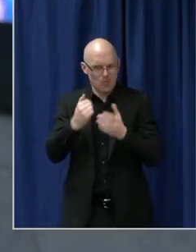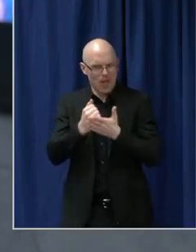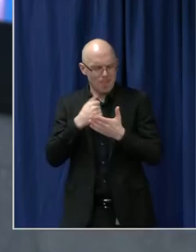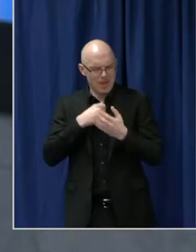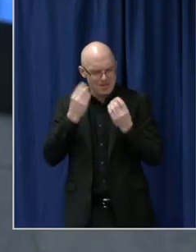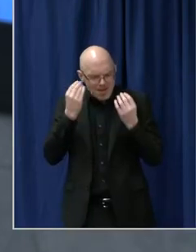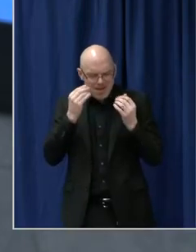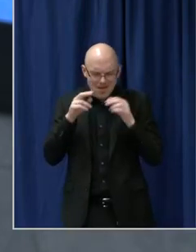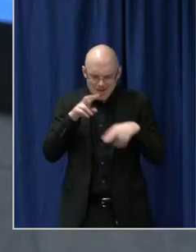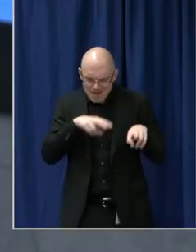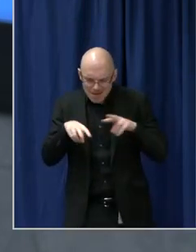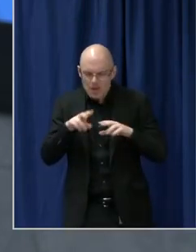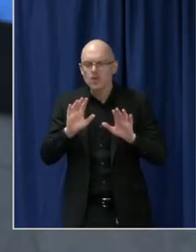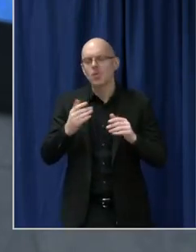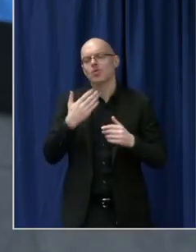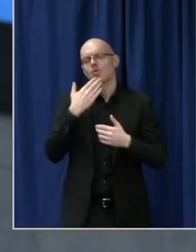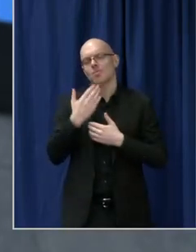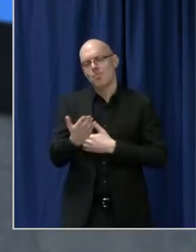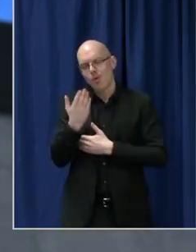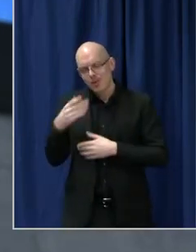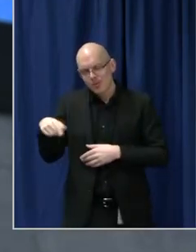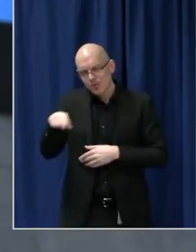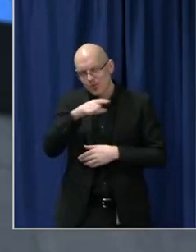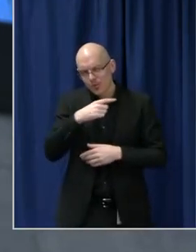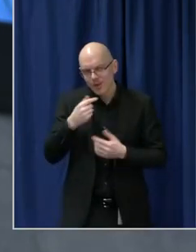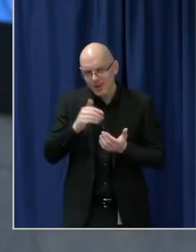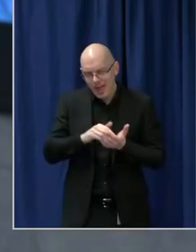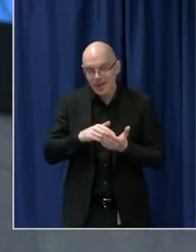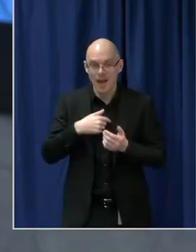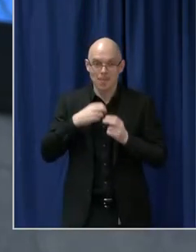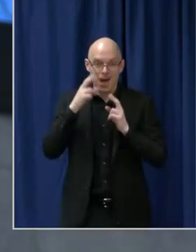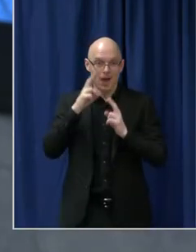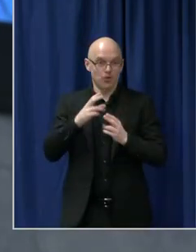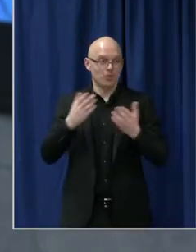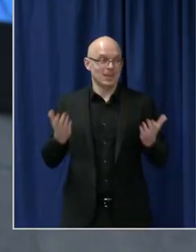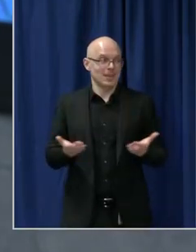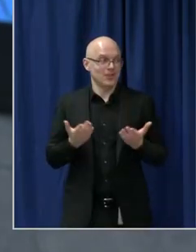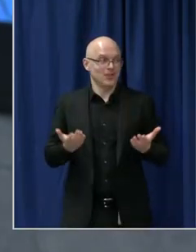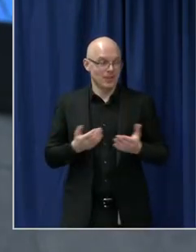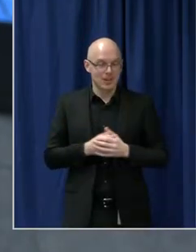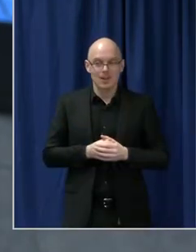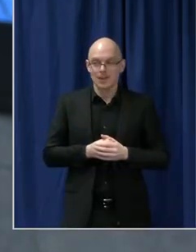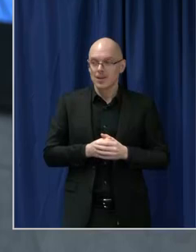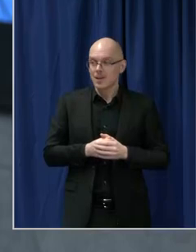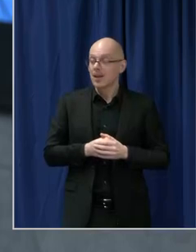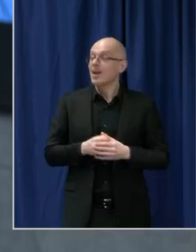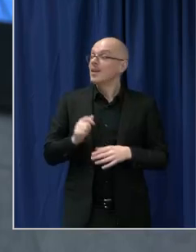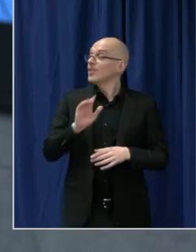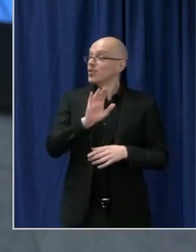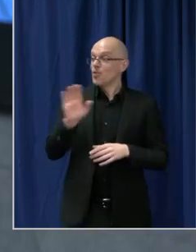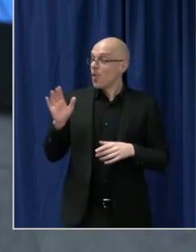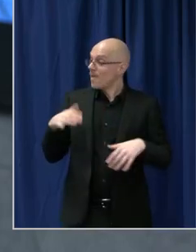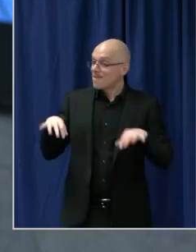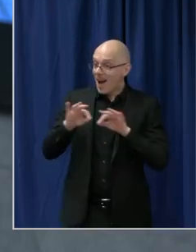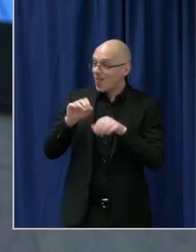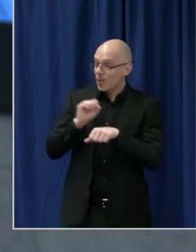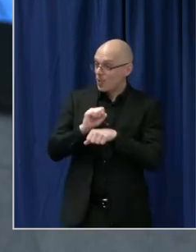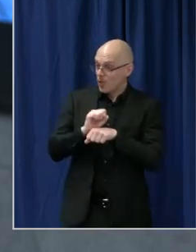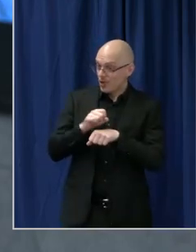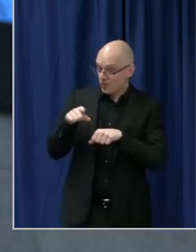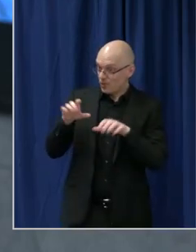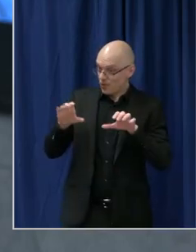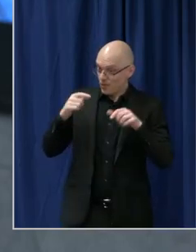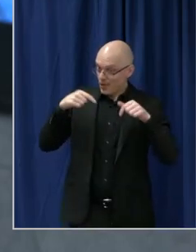here again. Honored to be here. The vital work that you do for this agency and the American